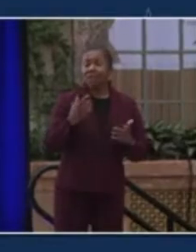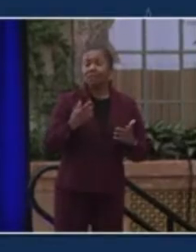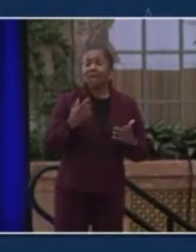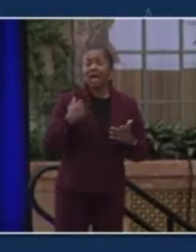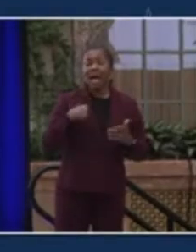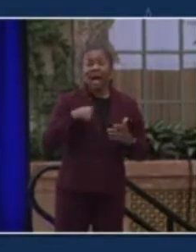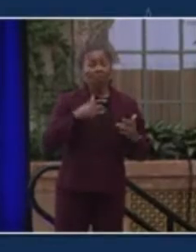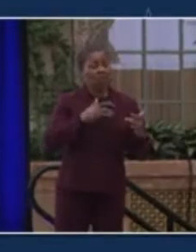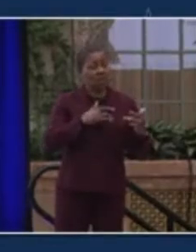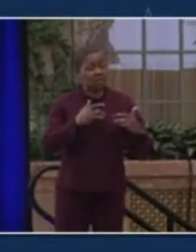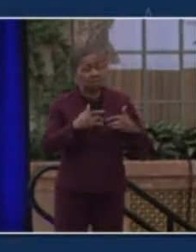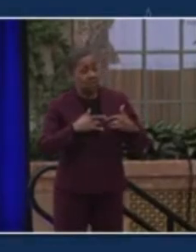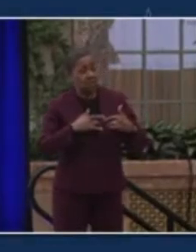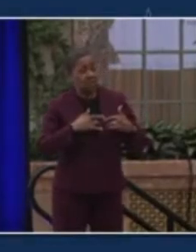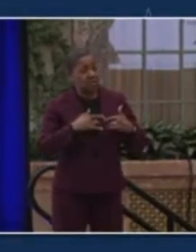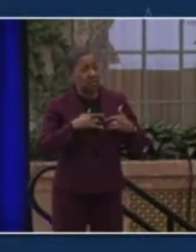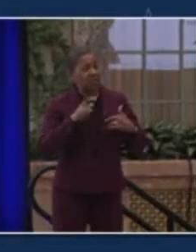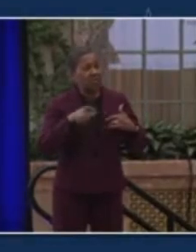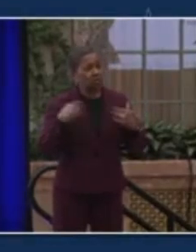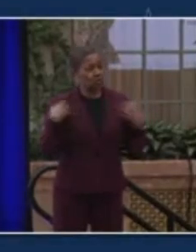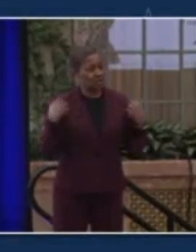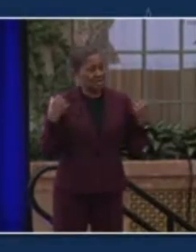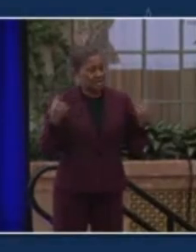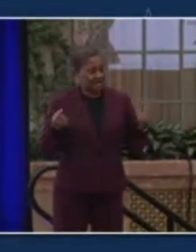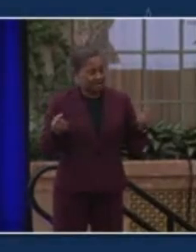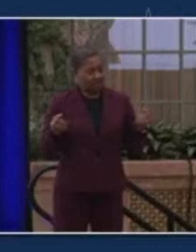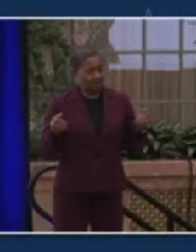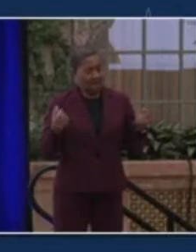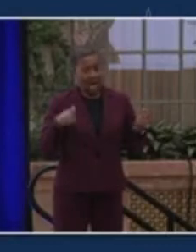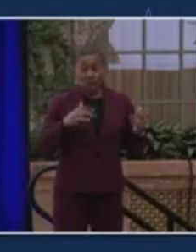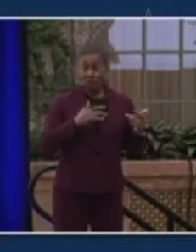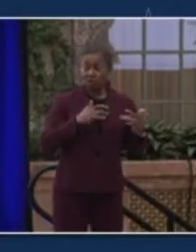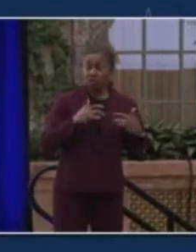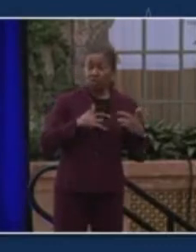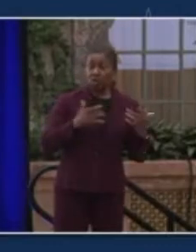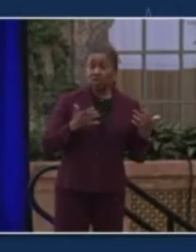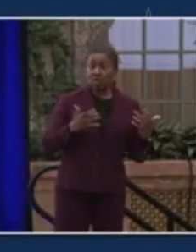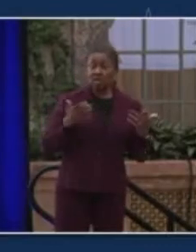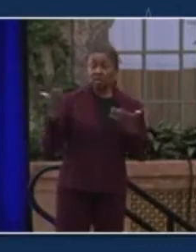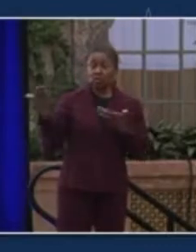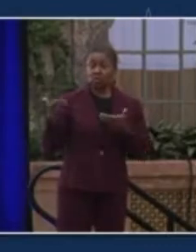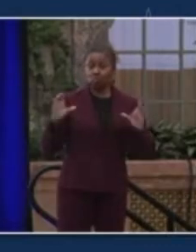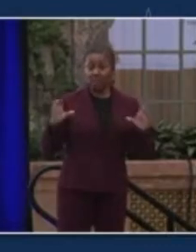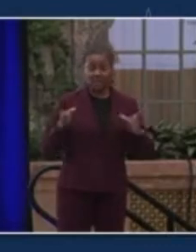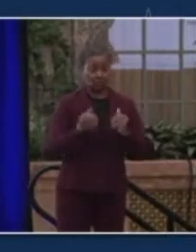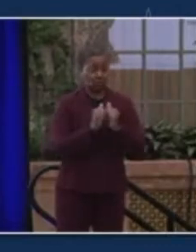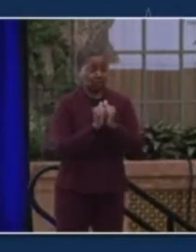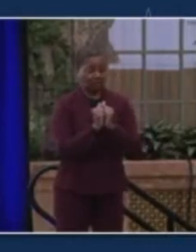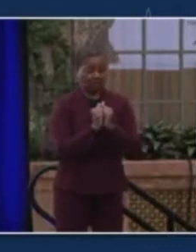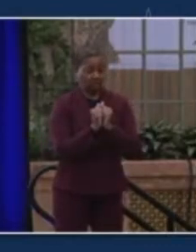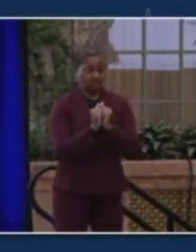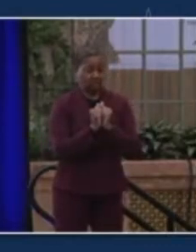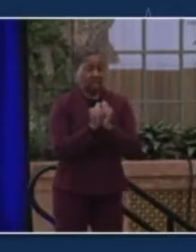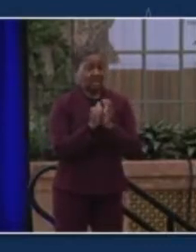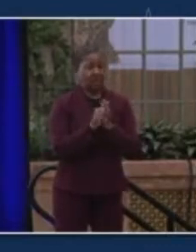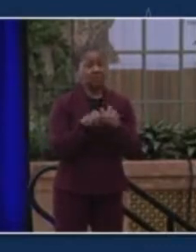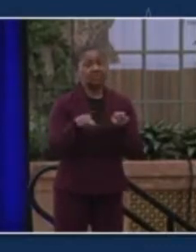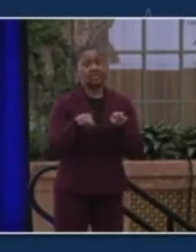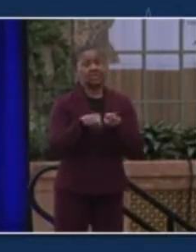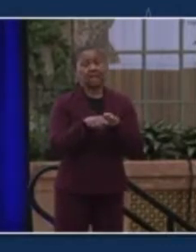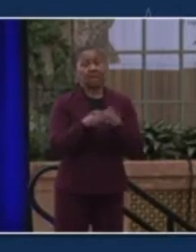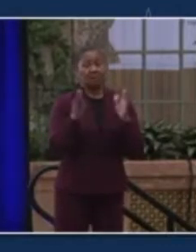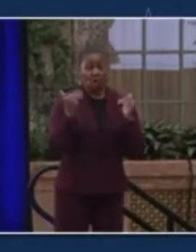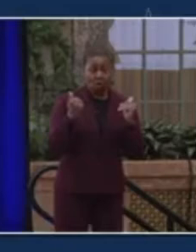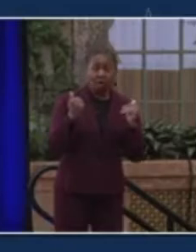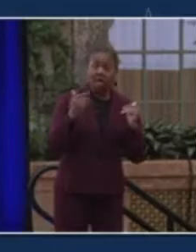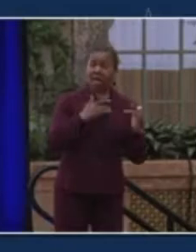"Our concern is to heal. Our concern is to bring together." And this was the same hope and